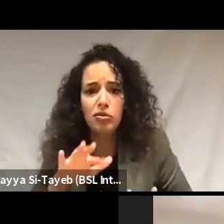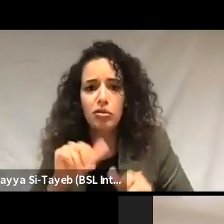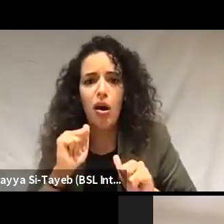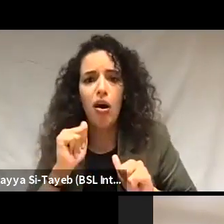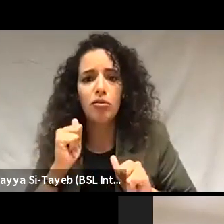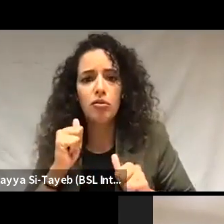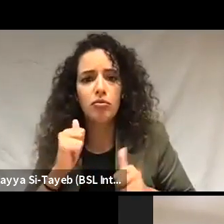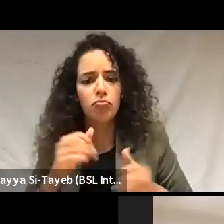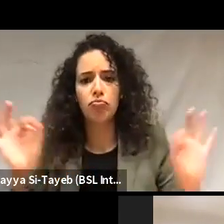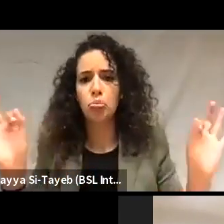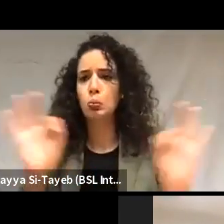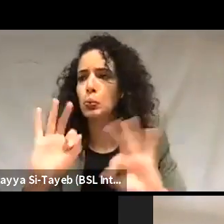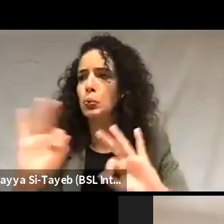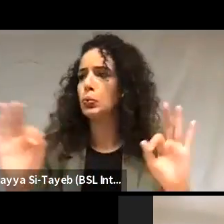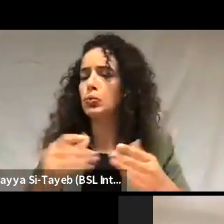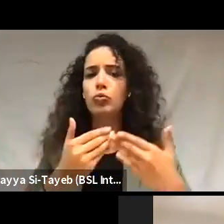Muslim